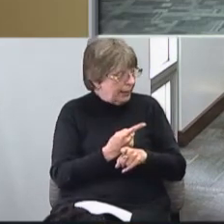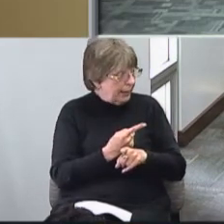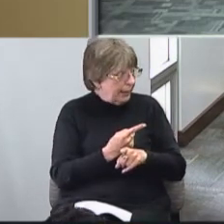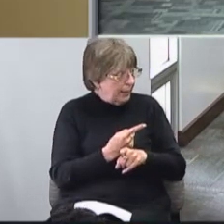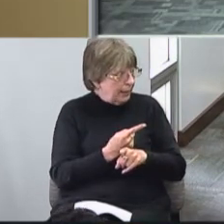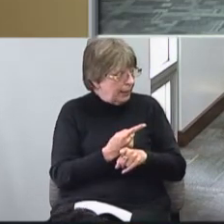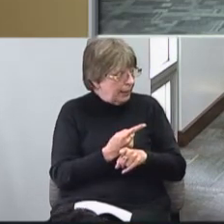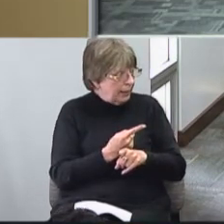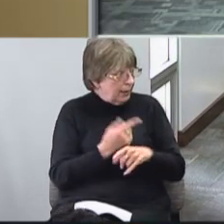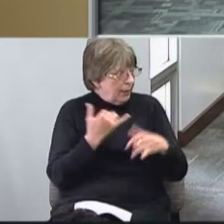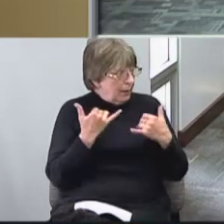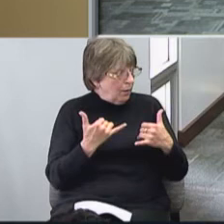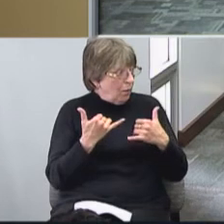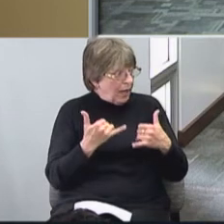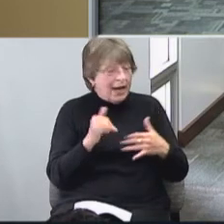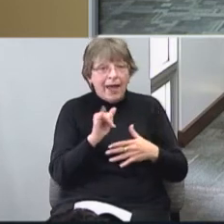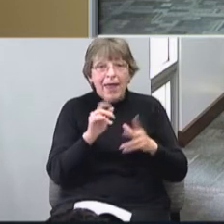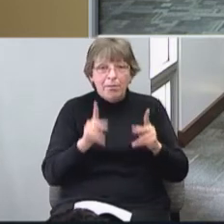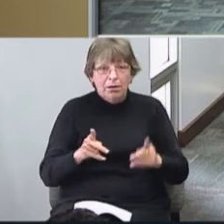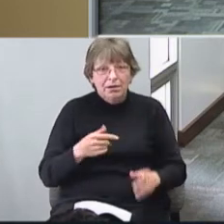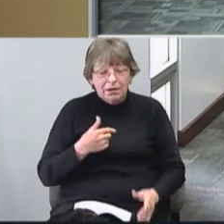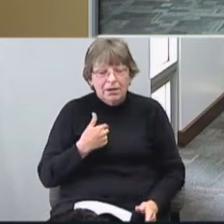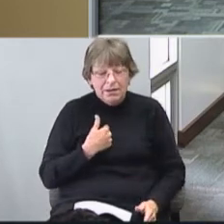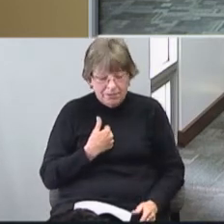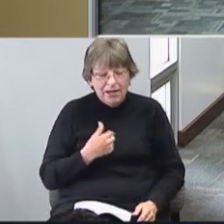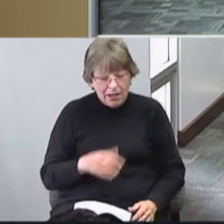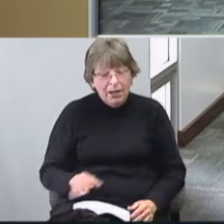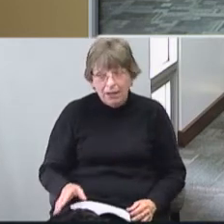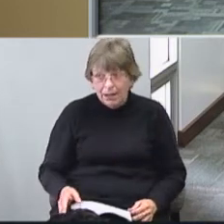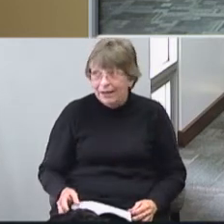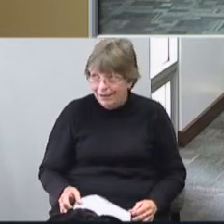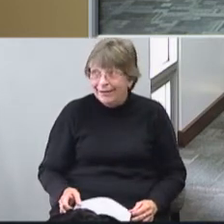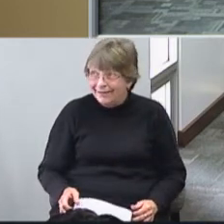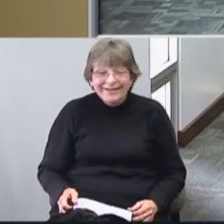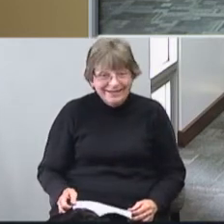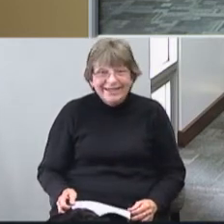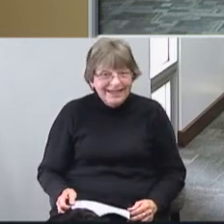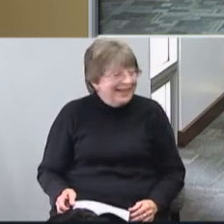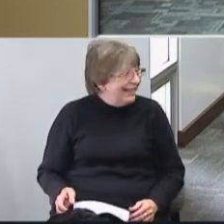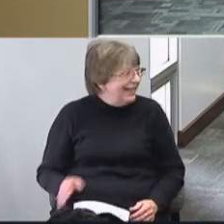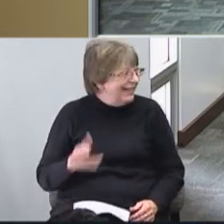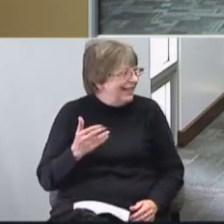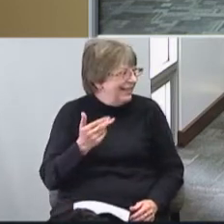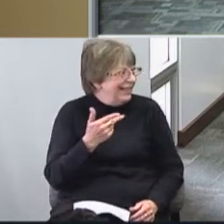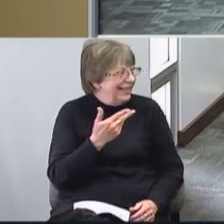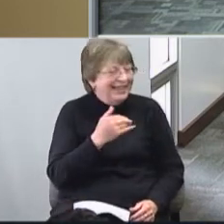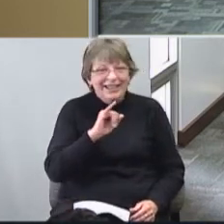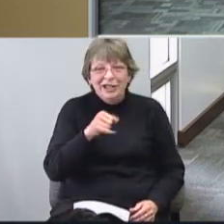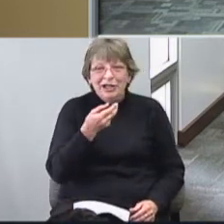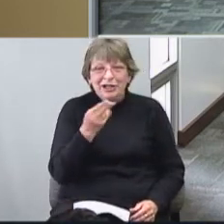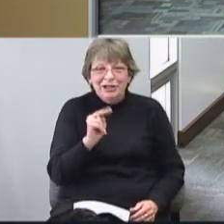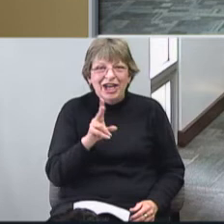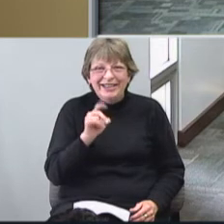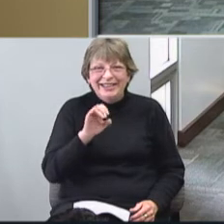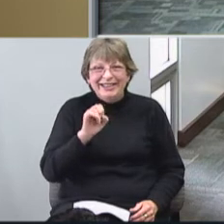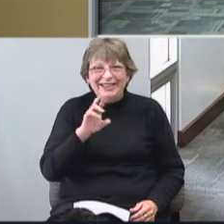Right now, that person is me in discussion with the city manager, John Darrell. Congratulations.